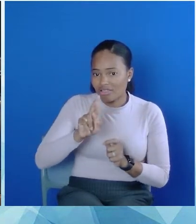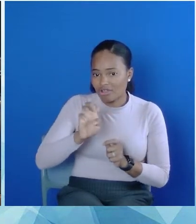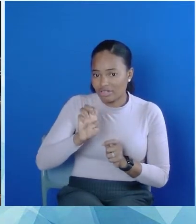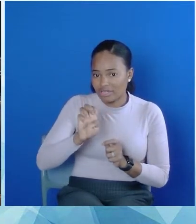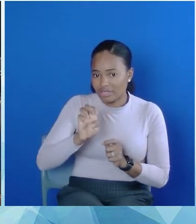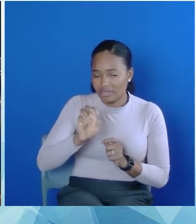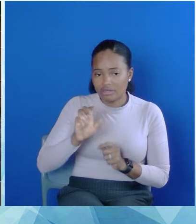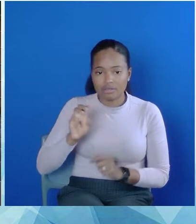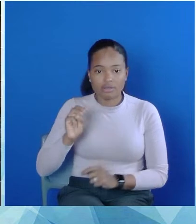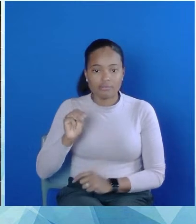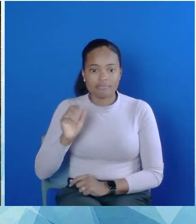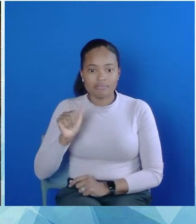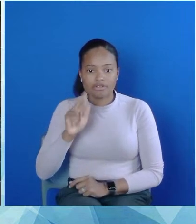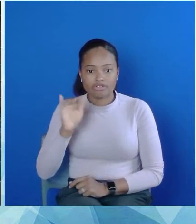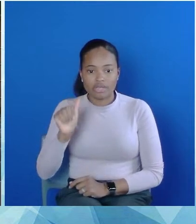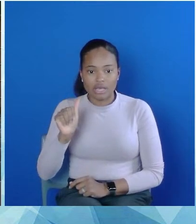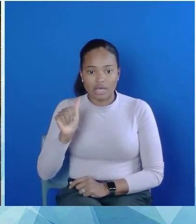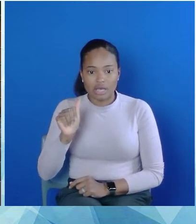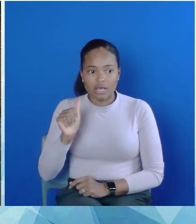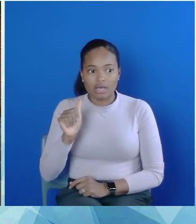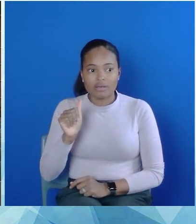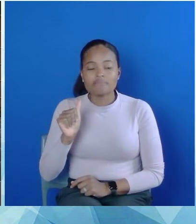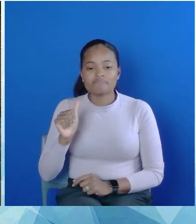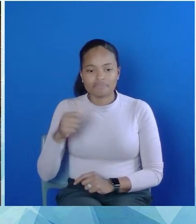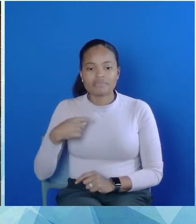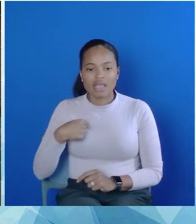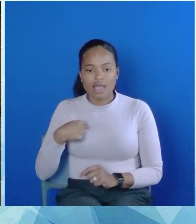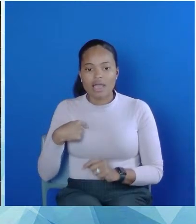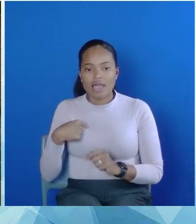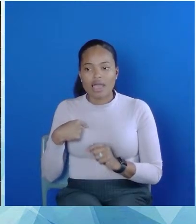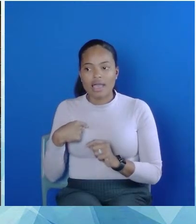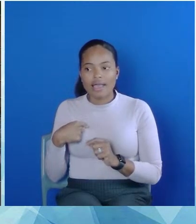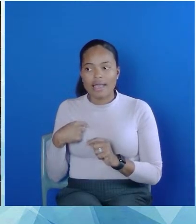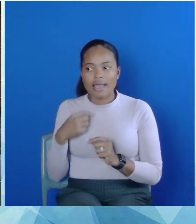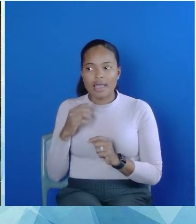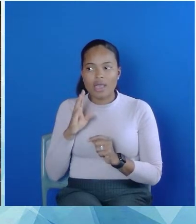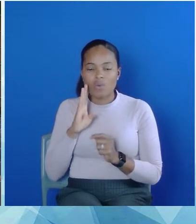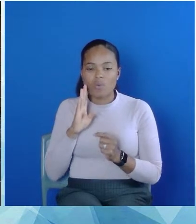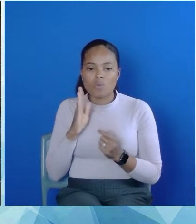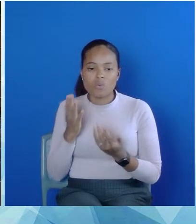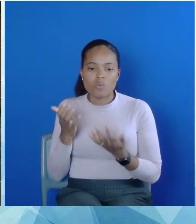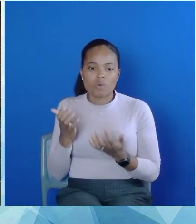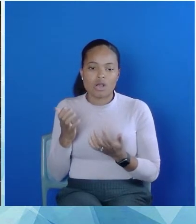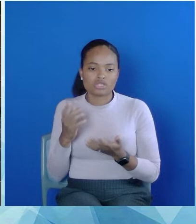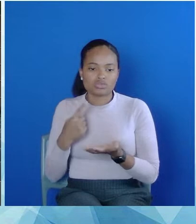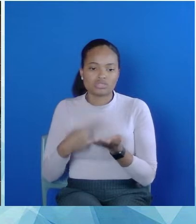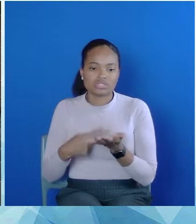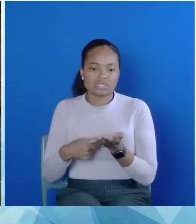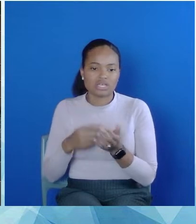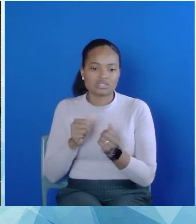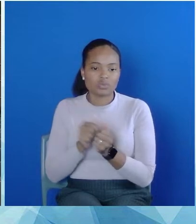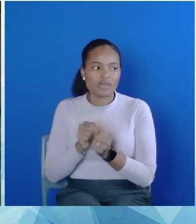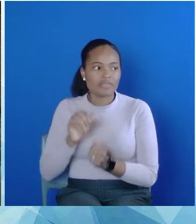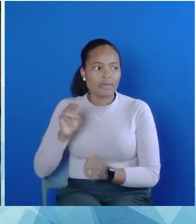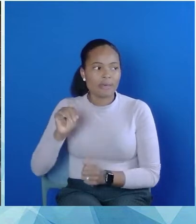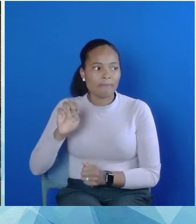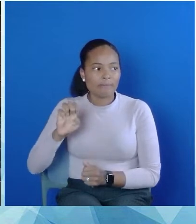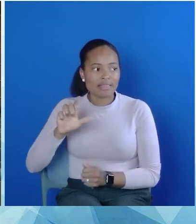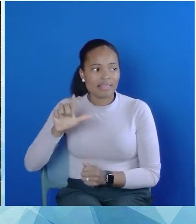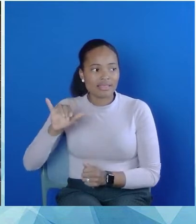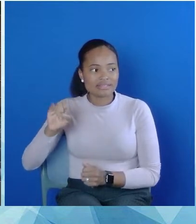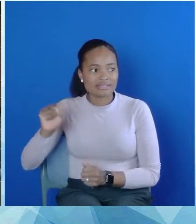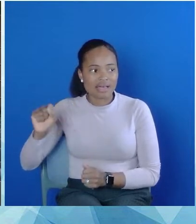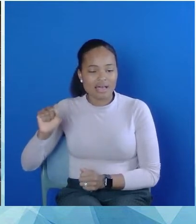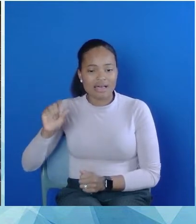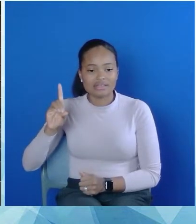That is something that I would want to discuss with our with Melissa DeVries, our director of programming, on